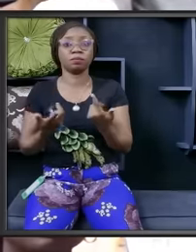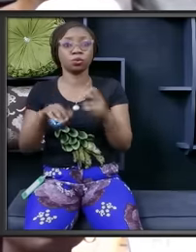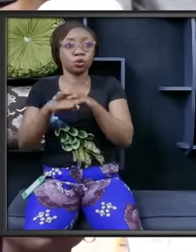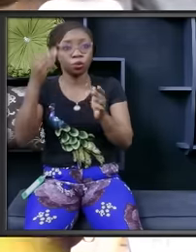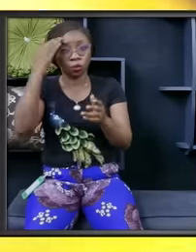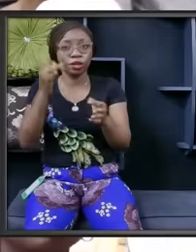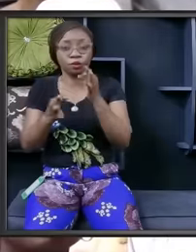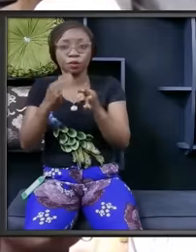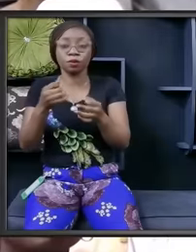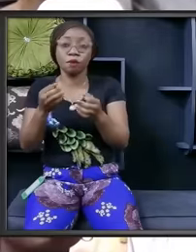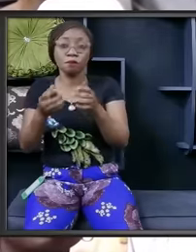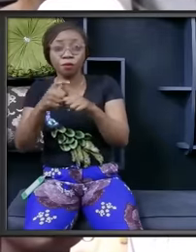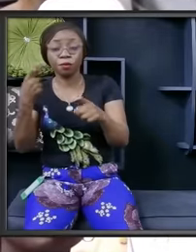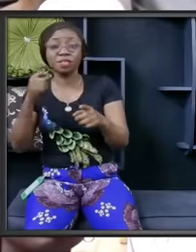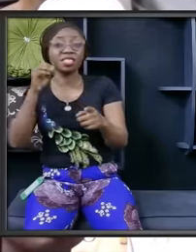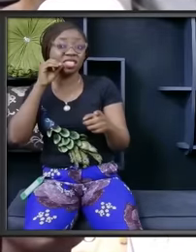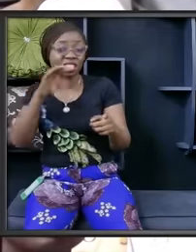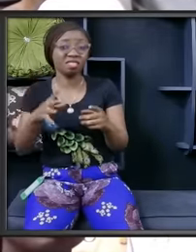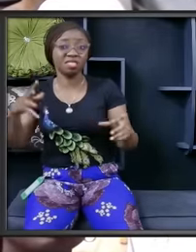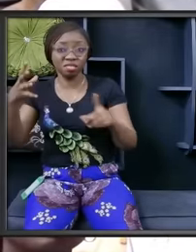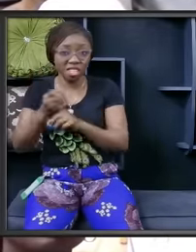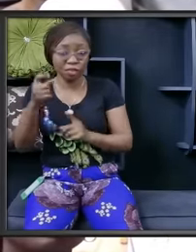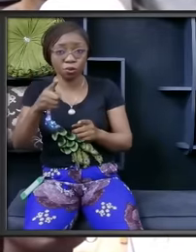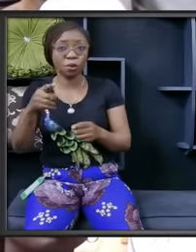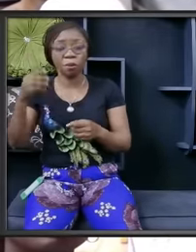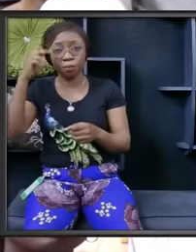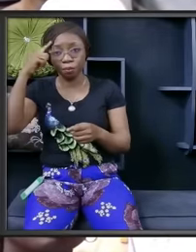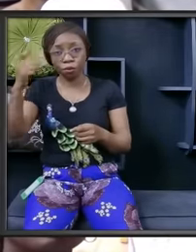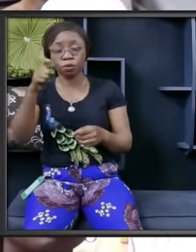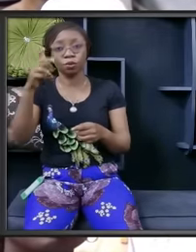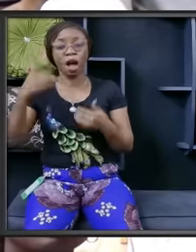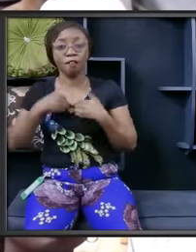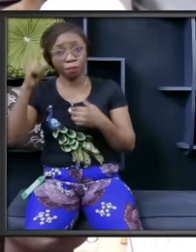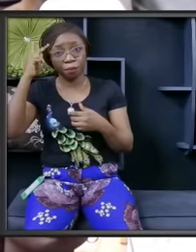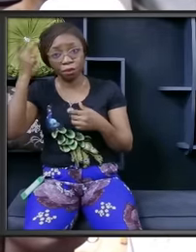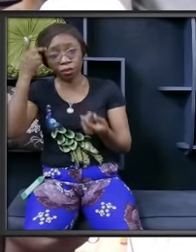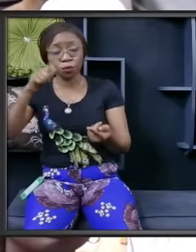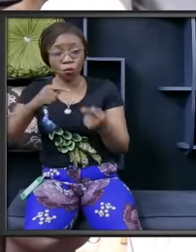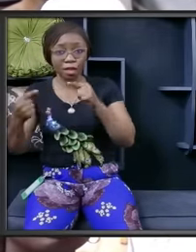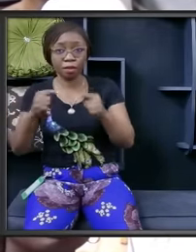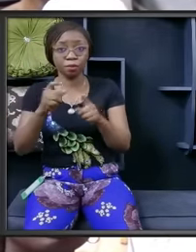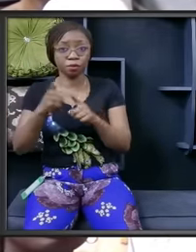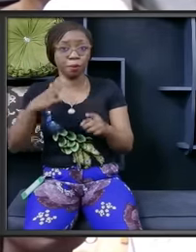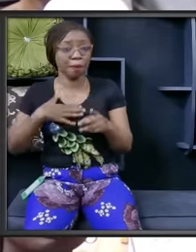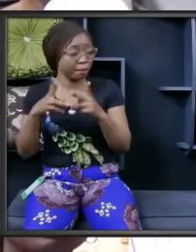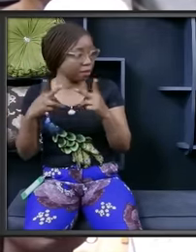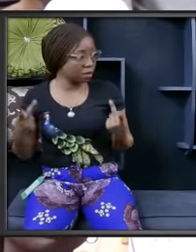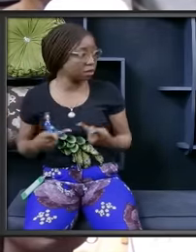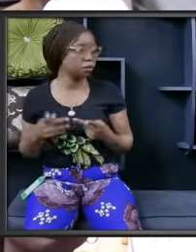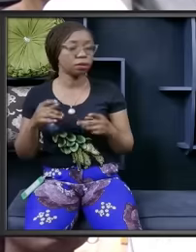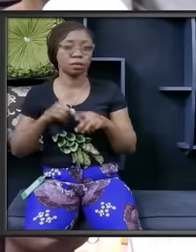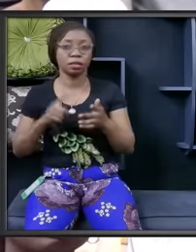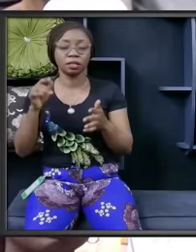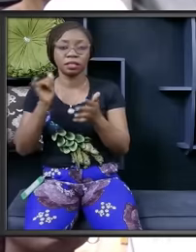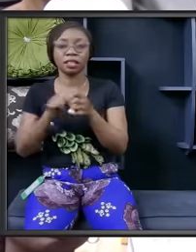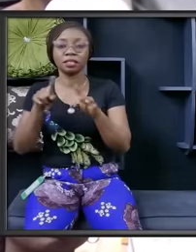I'm not from the girl, then go take get you because you get so many political enemies for our place where you know they talk to. So now so